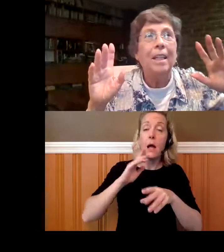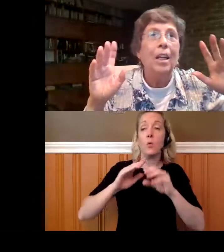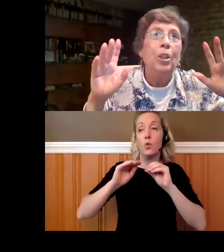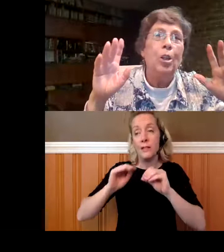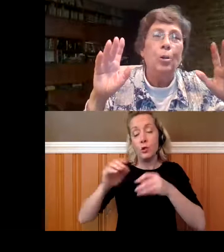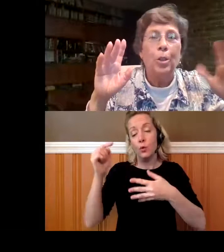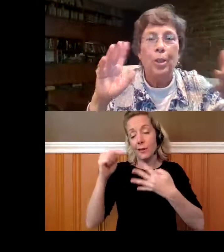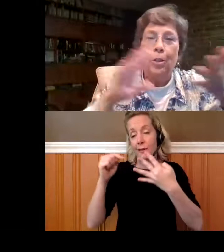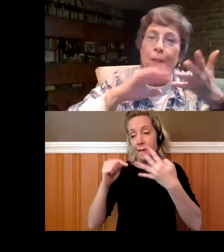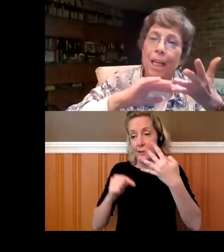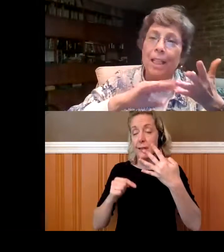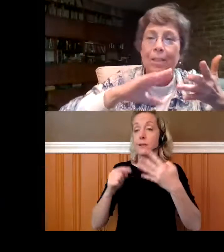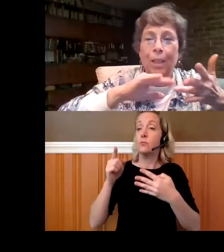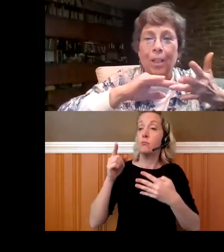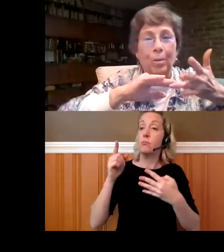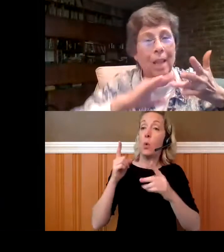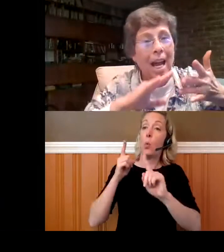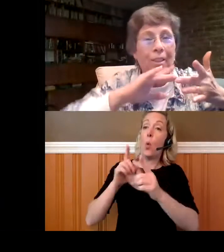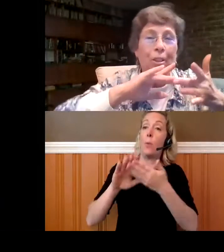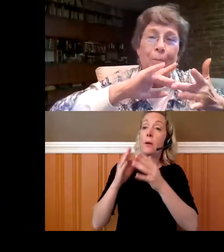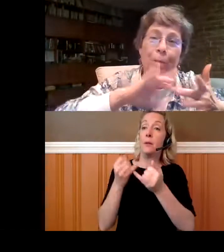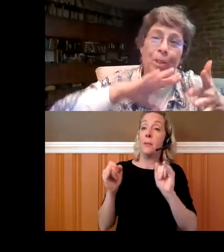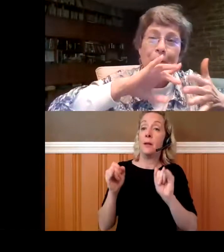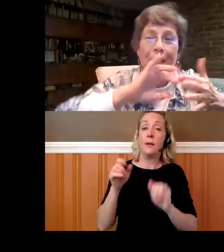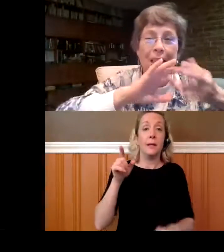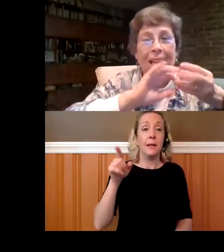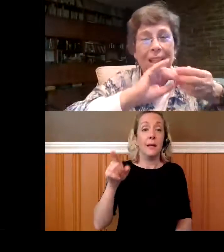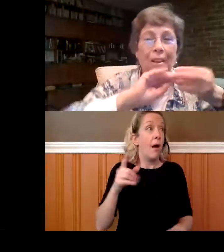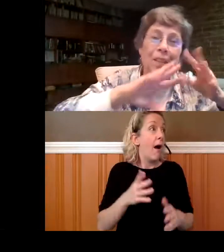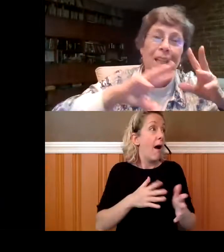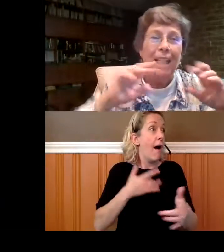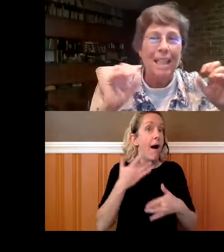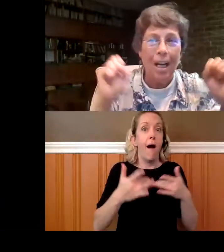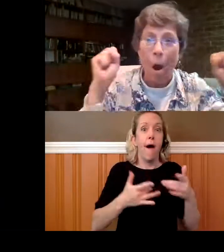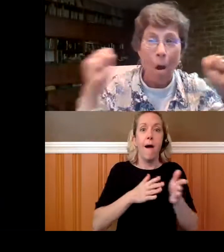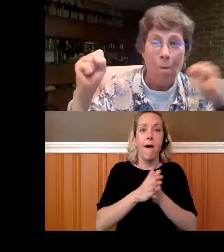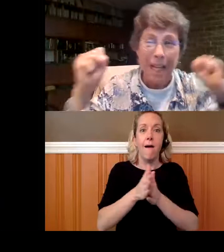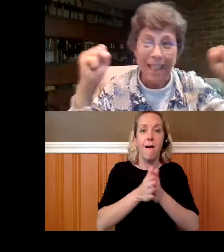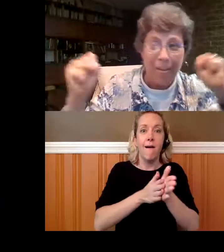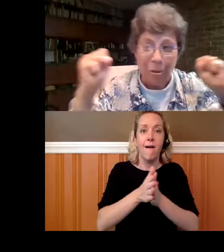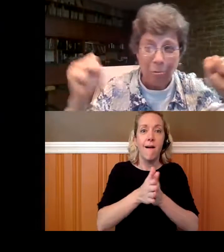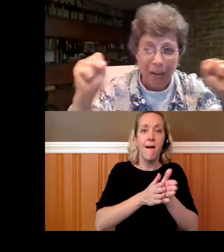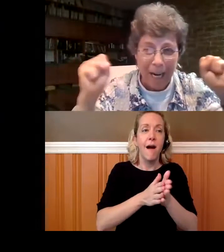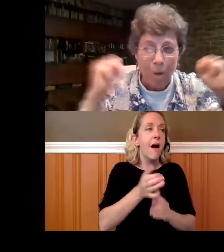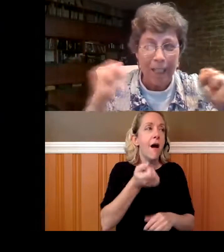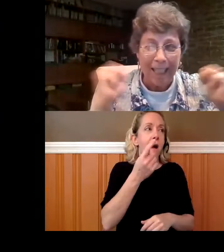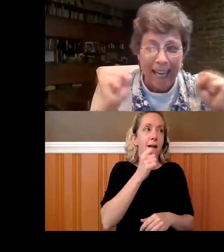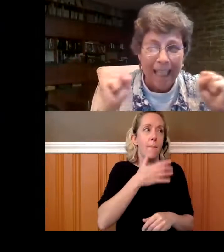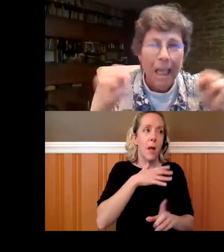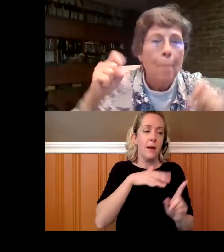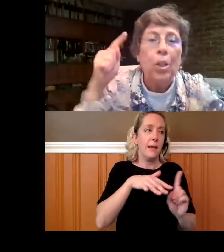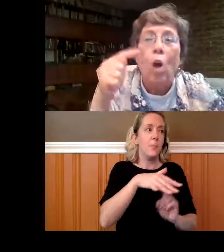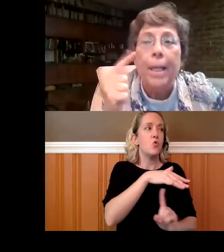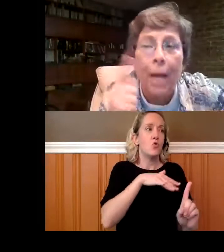do that, and you're going to be able to do this and that and the other thing. And he said, oh, that sounds great. I'm all excited, but not in my neighborhood.